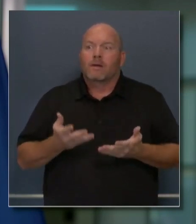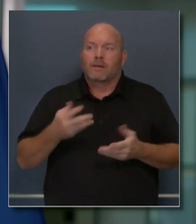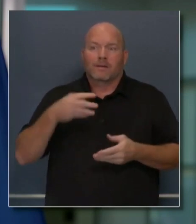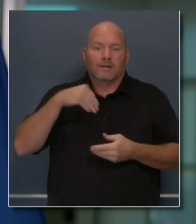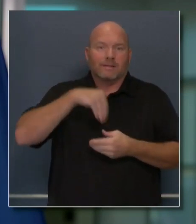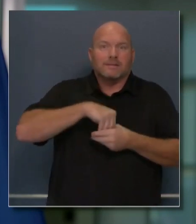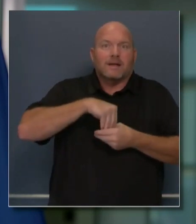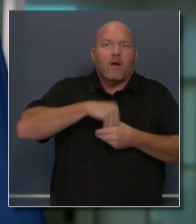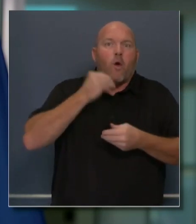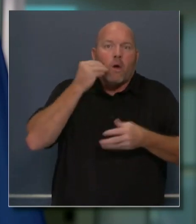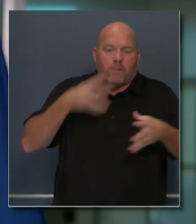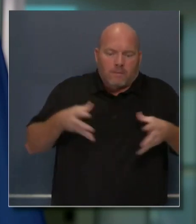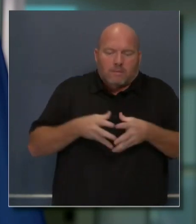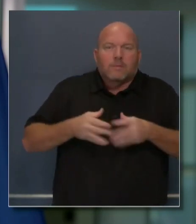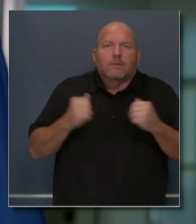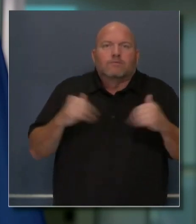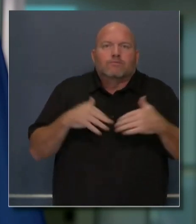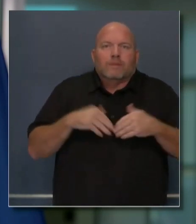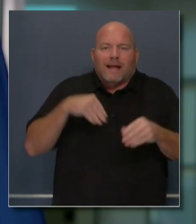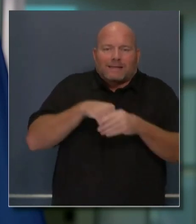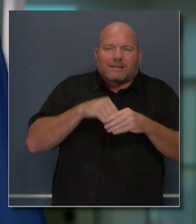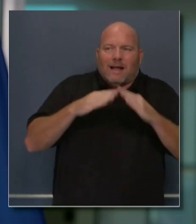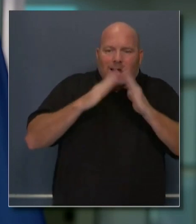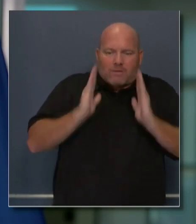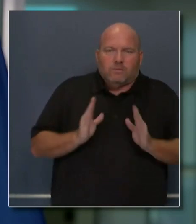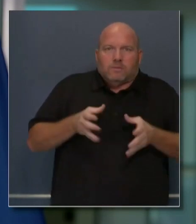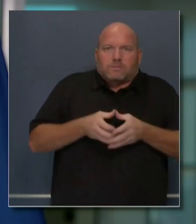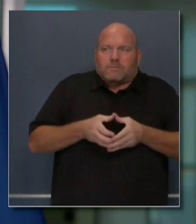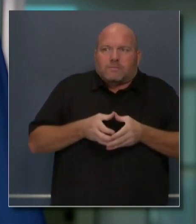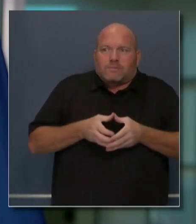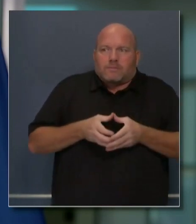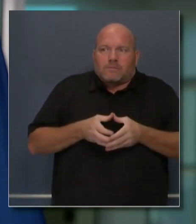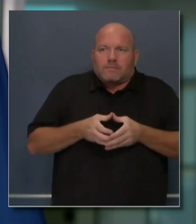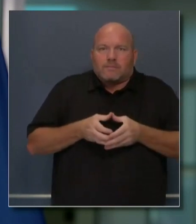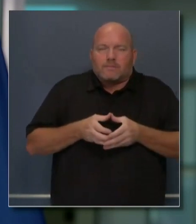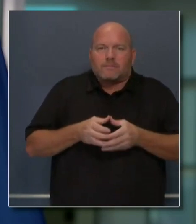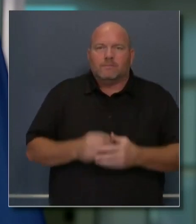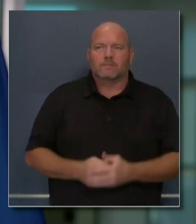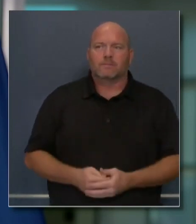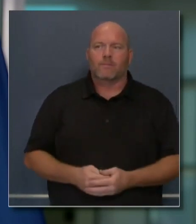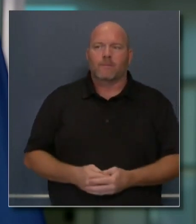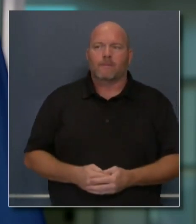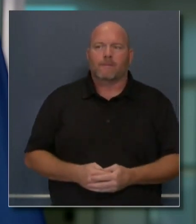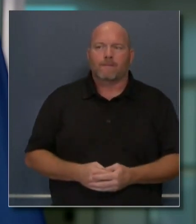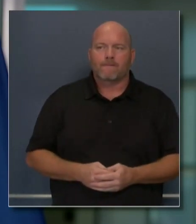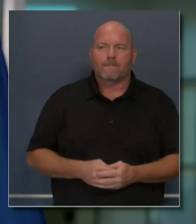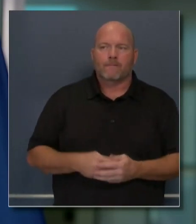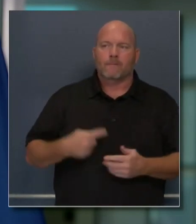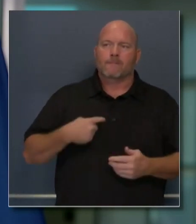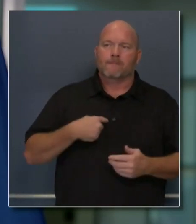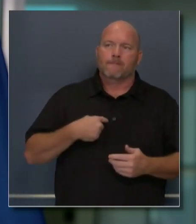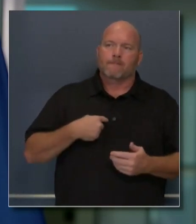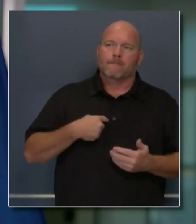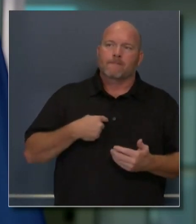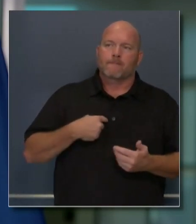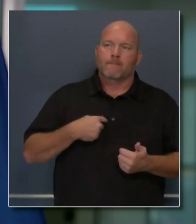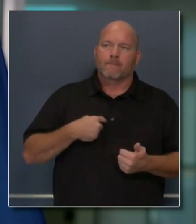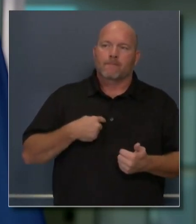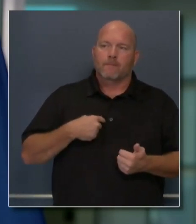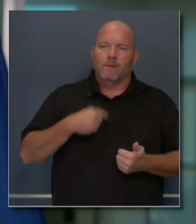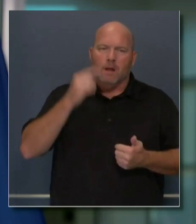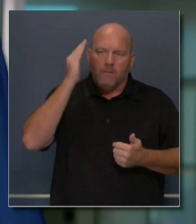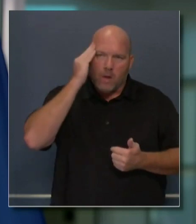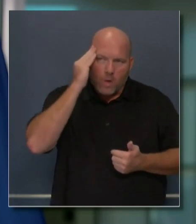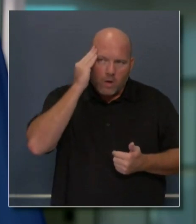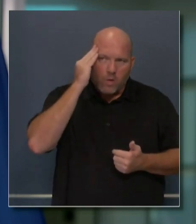mixing back indoors as more and more indoor activity takes shape. I am very mindful of the economy,